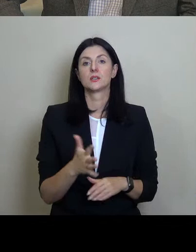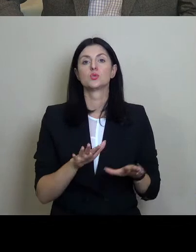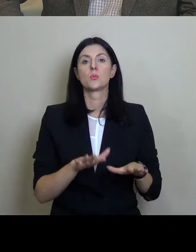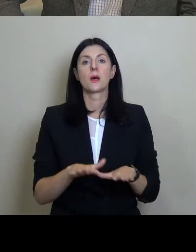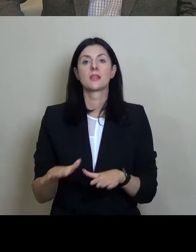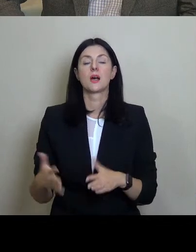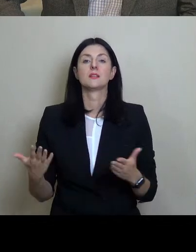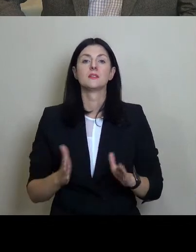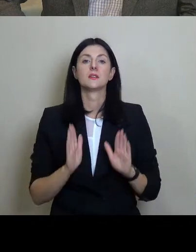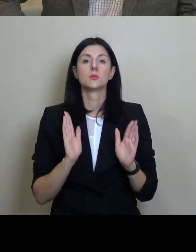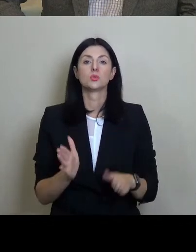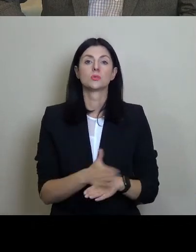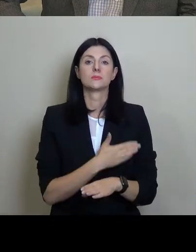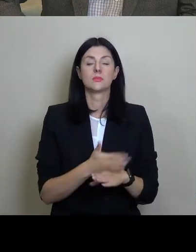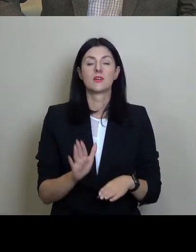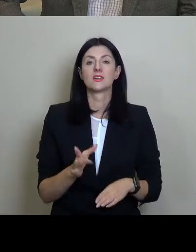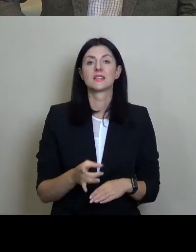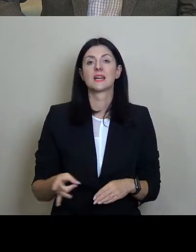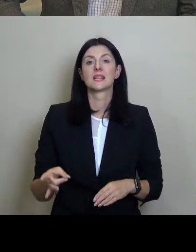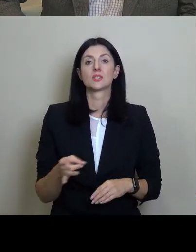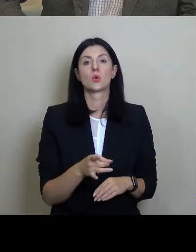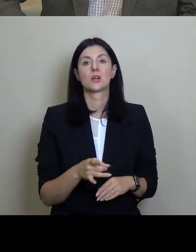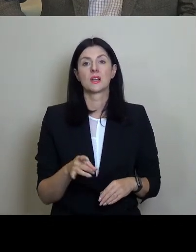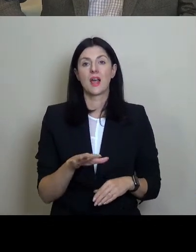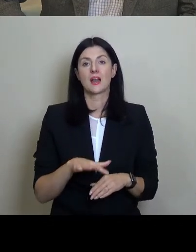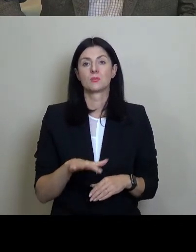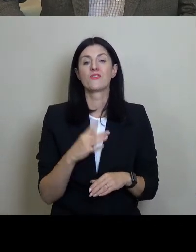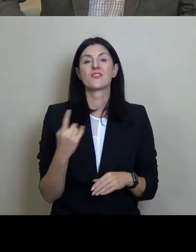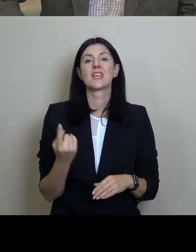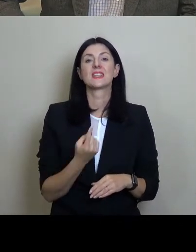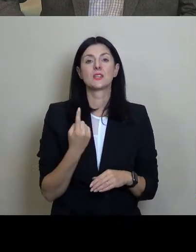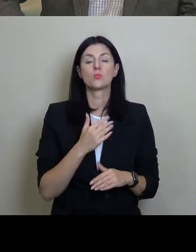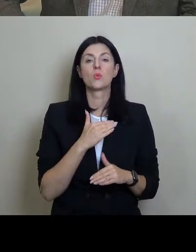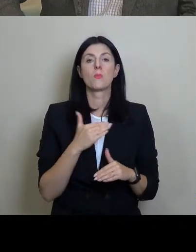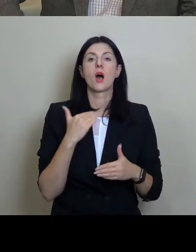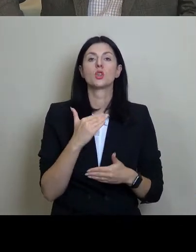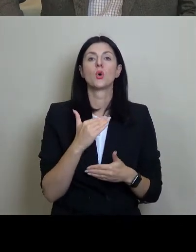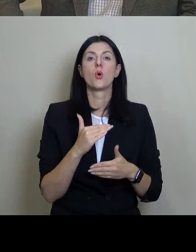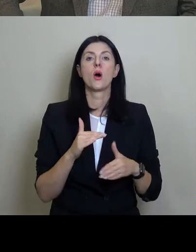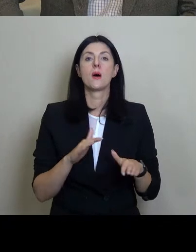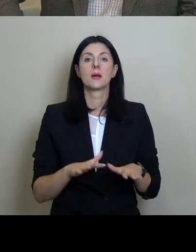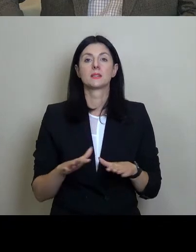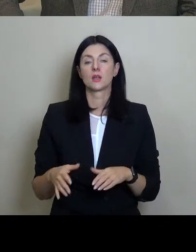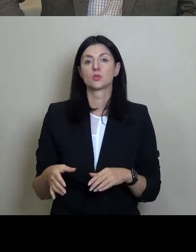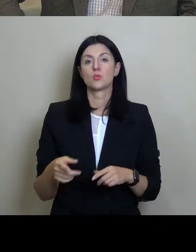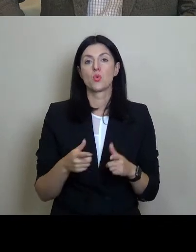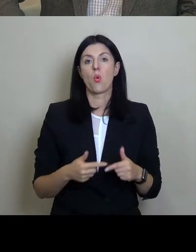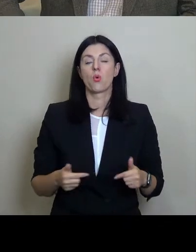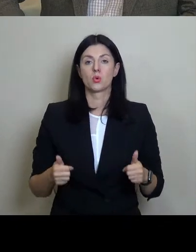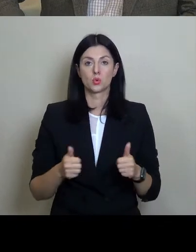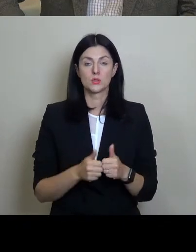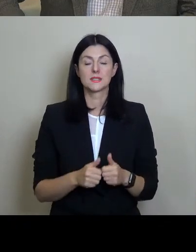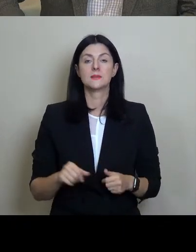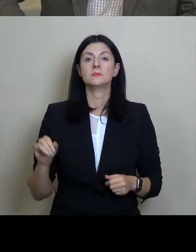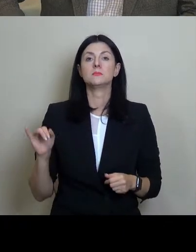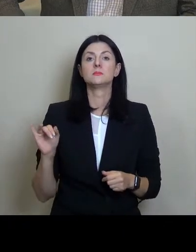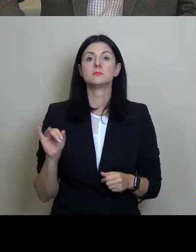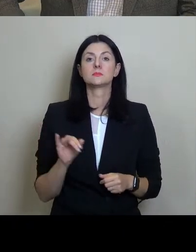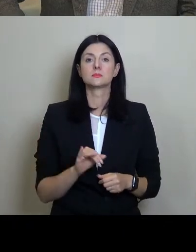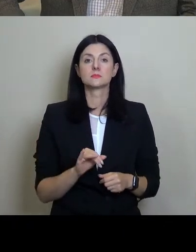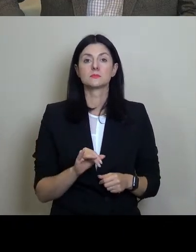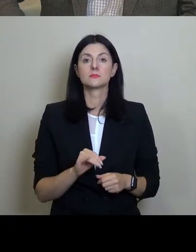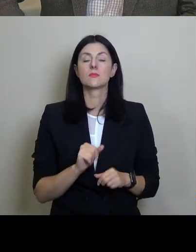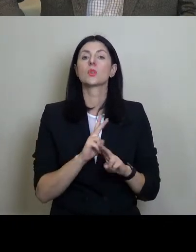number will be the number of mandates that will be divided in the single multi-mandate